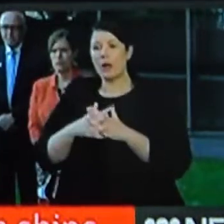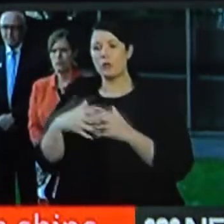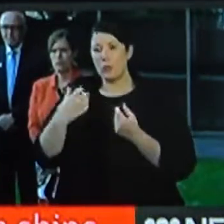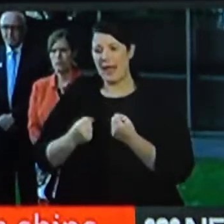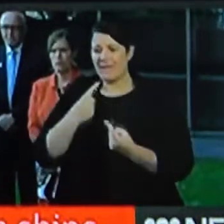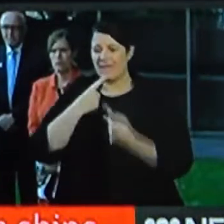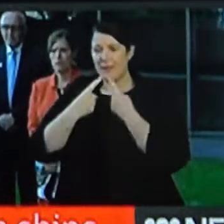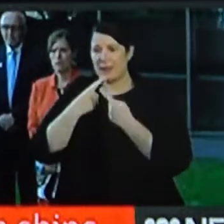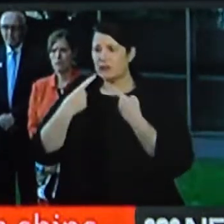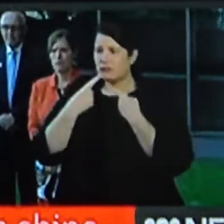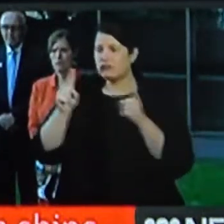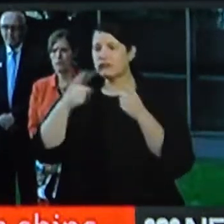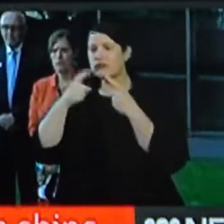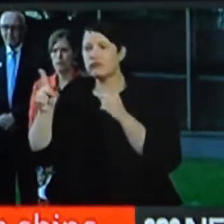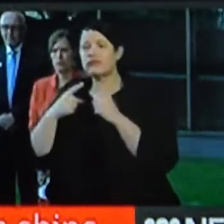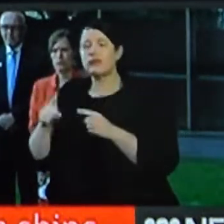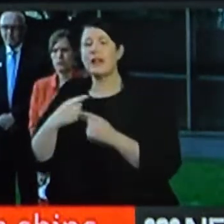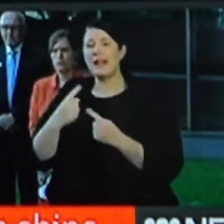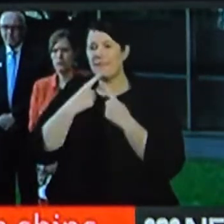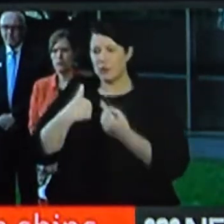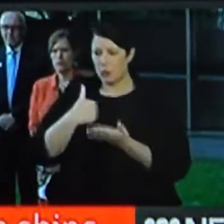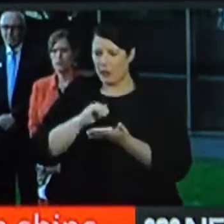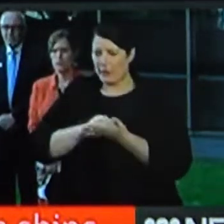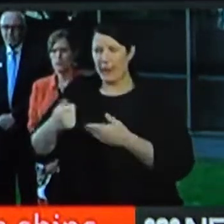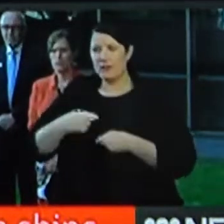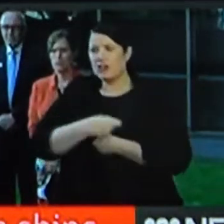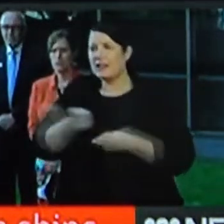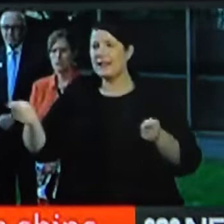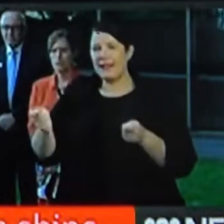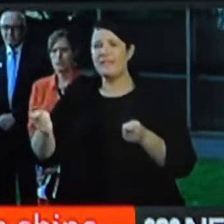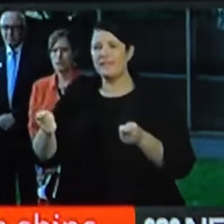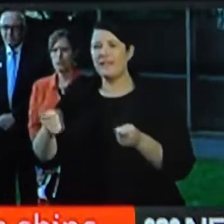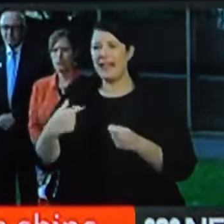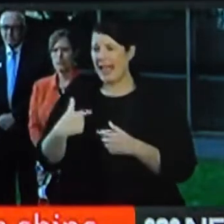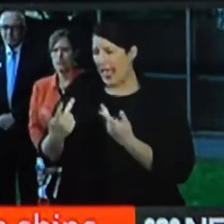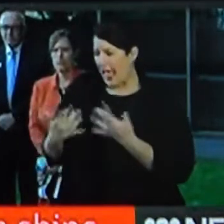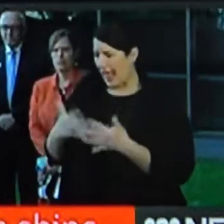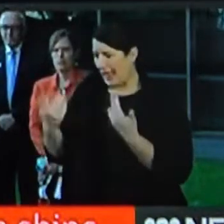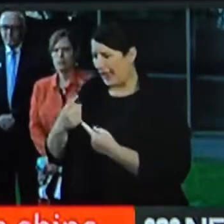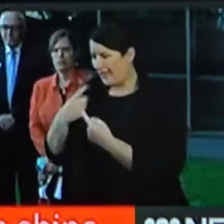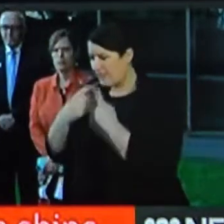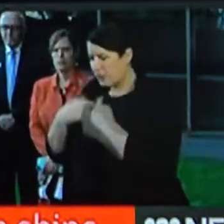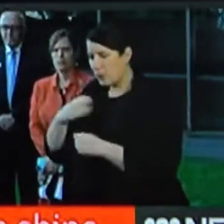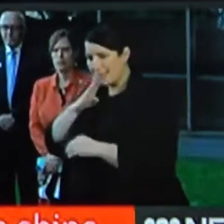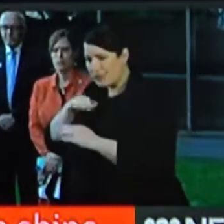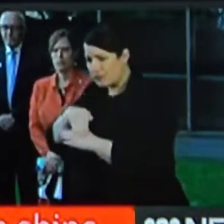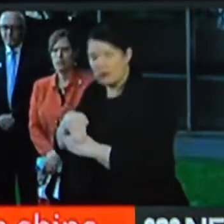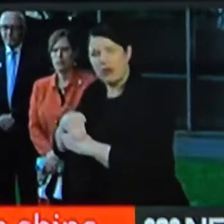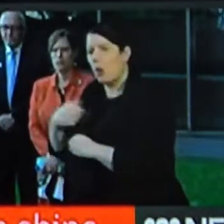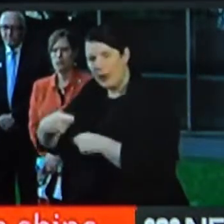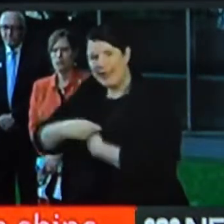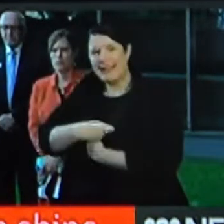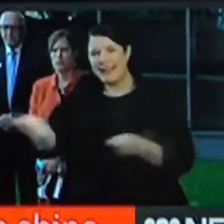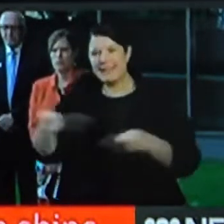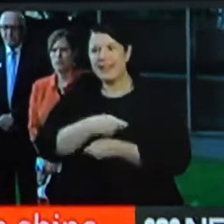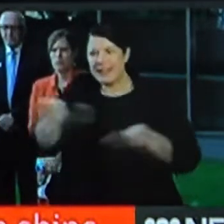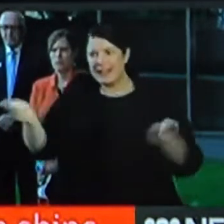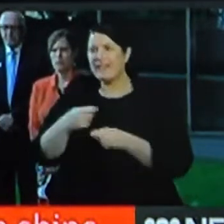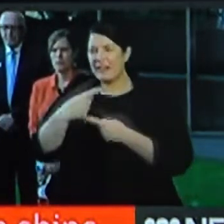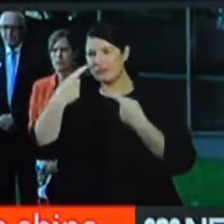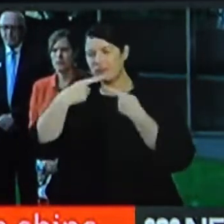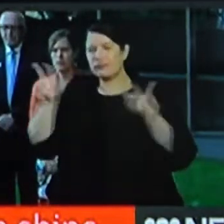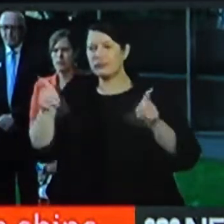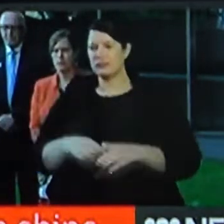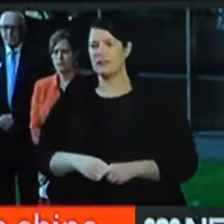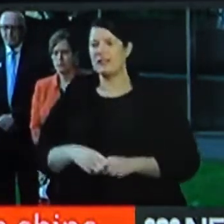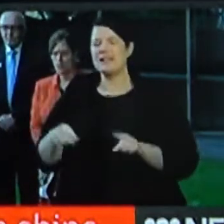available. And whenever we have publicly available information, please be sure we'll share that with you. We always believe in New South Wales, as I'm sure